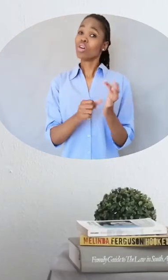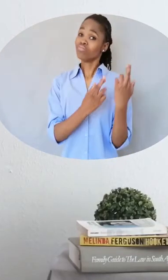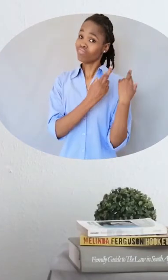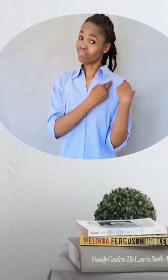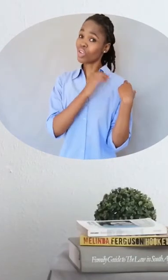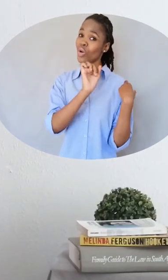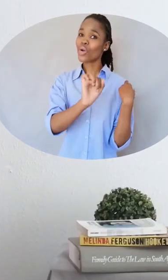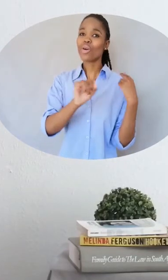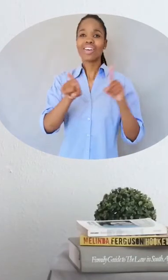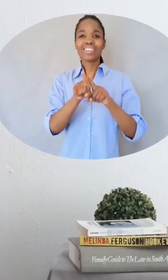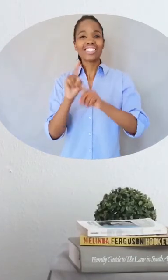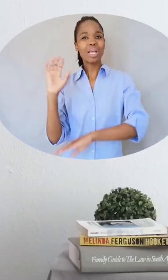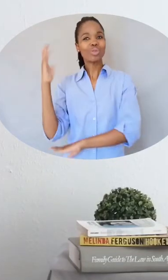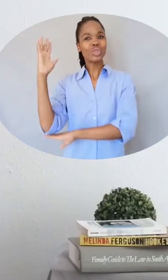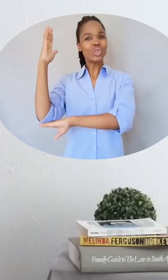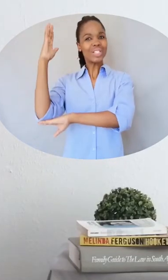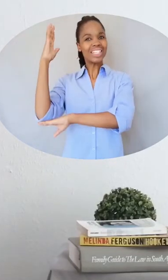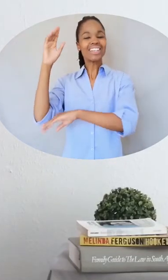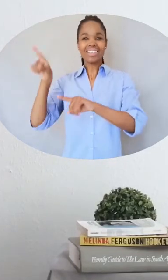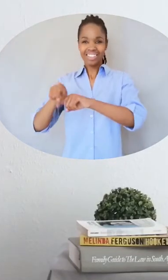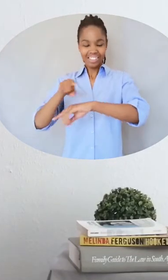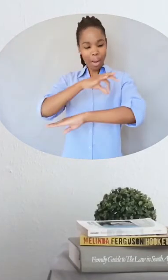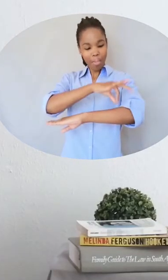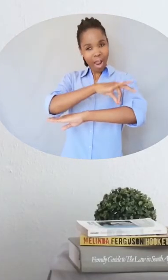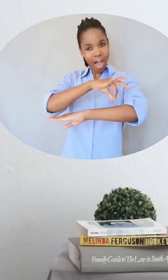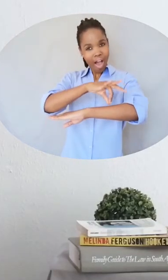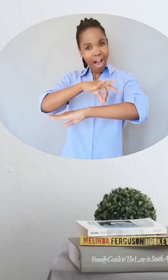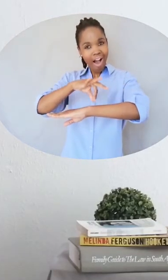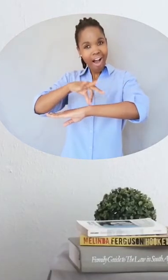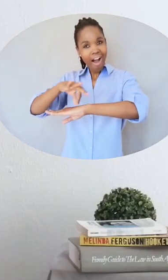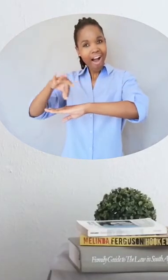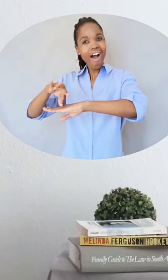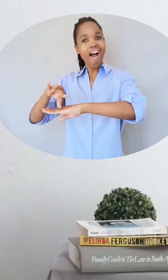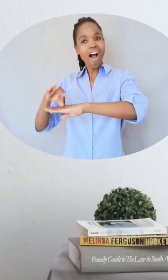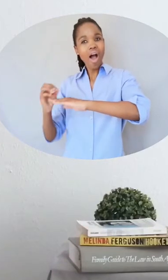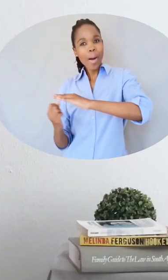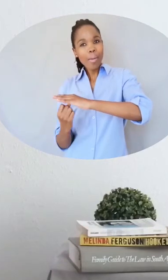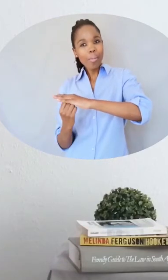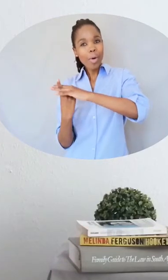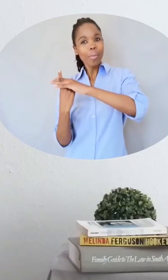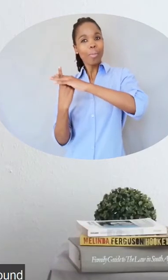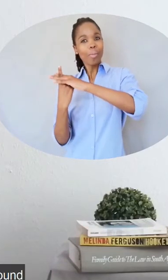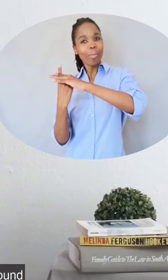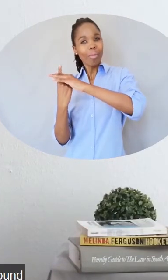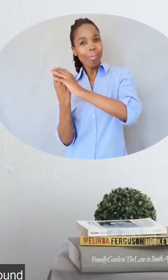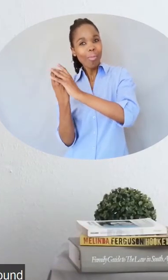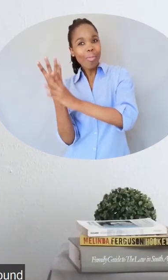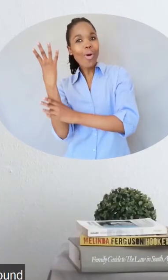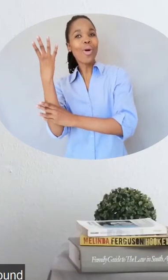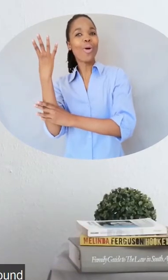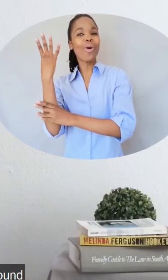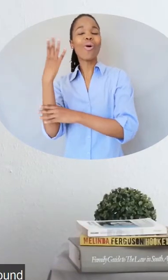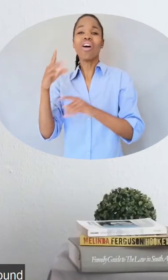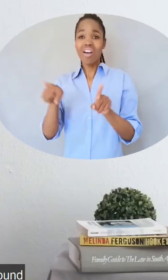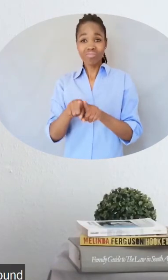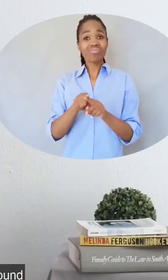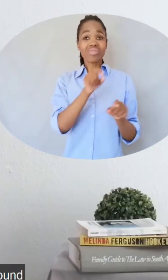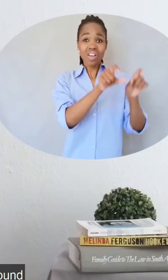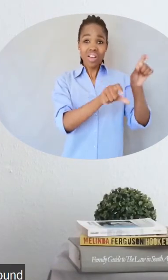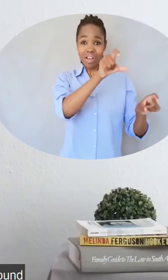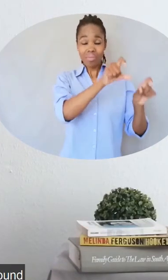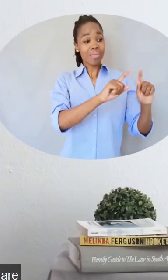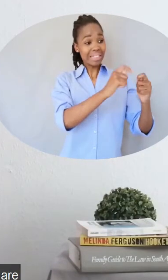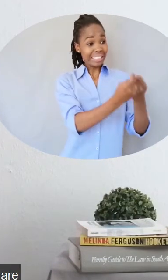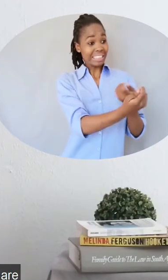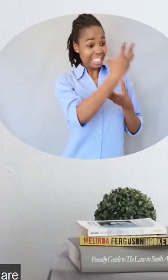are responsible to plant the seeds and to make sure that you nurture the seeds with the people that you surround yourself with